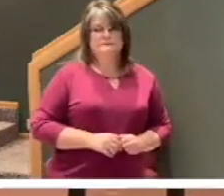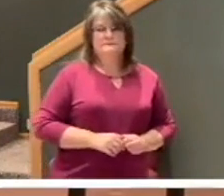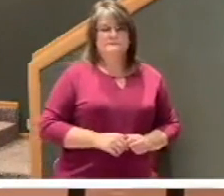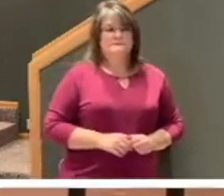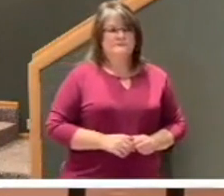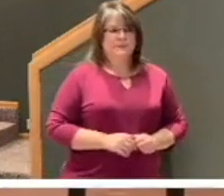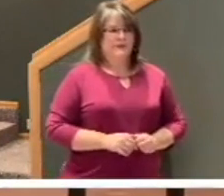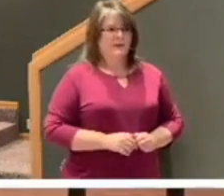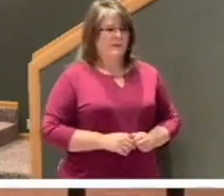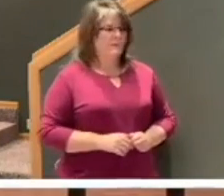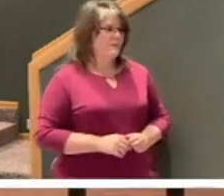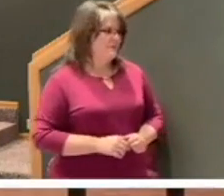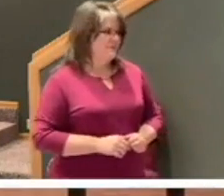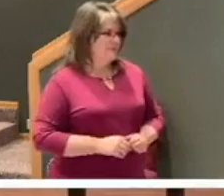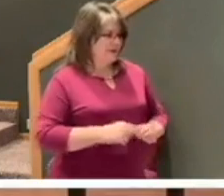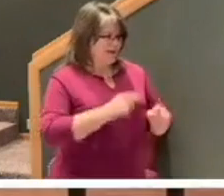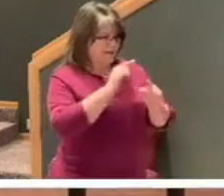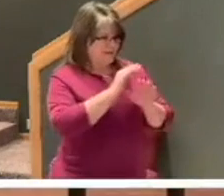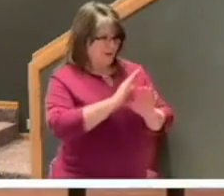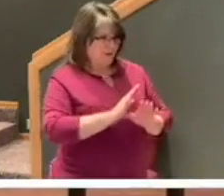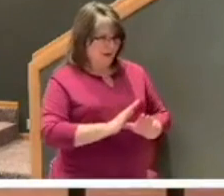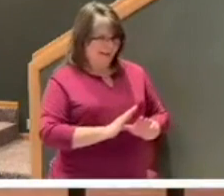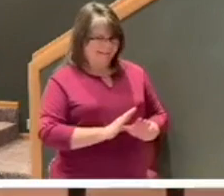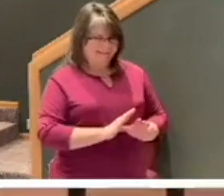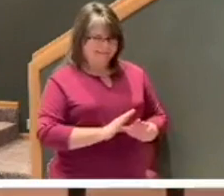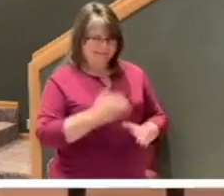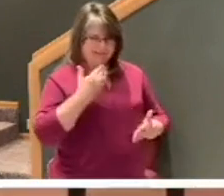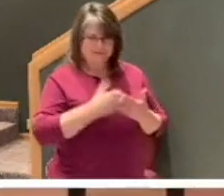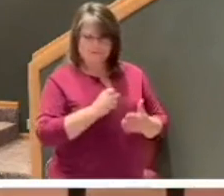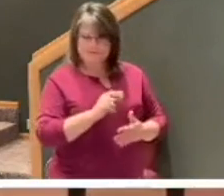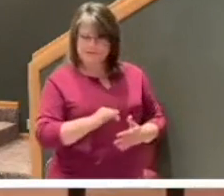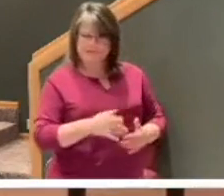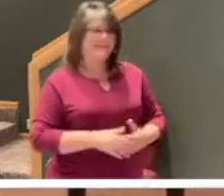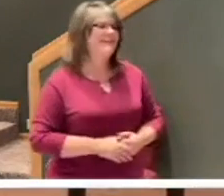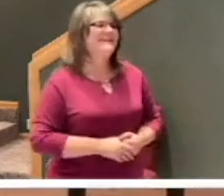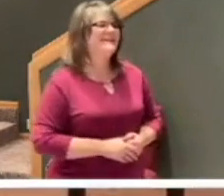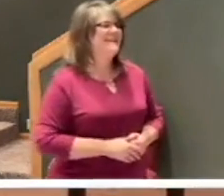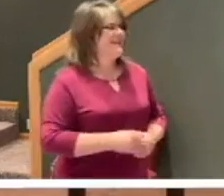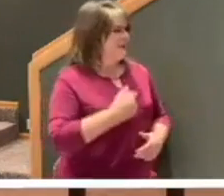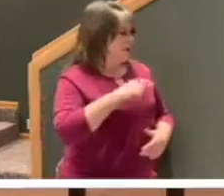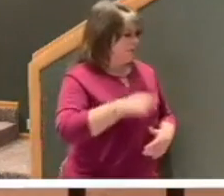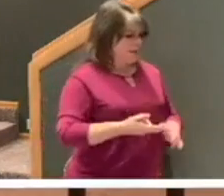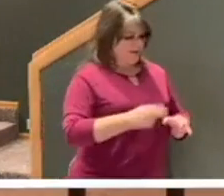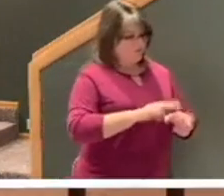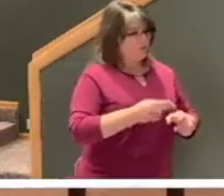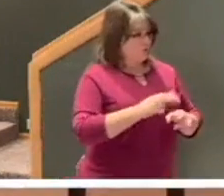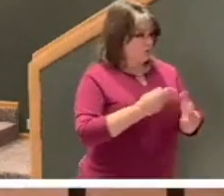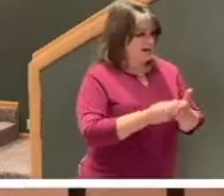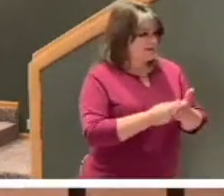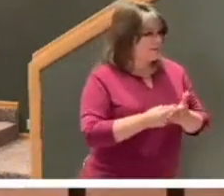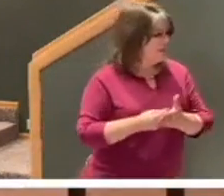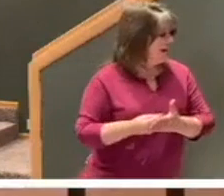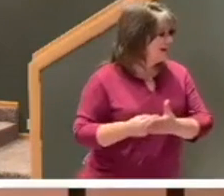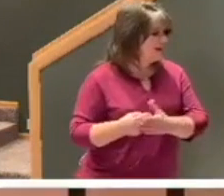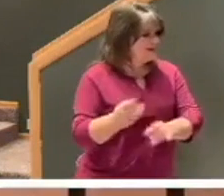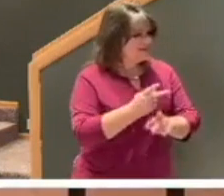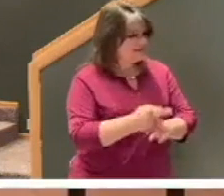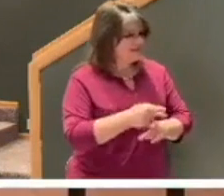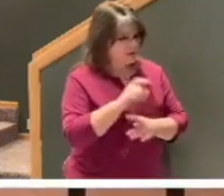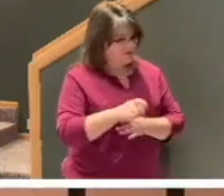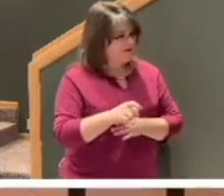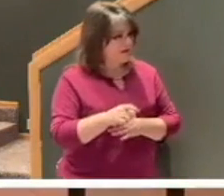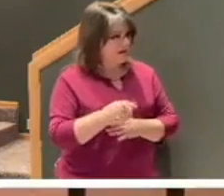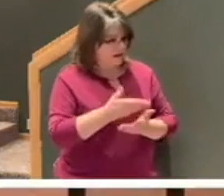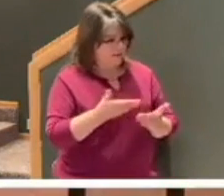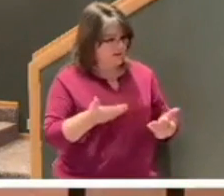That quiet, that tension, that's good stuff right there. You know, we have to raise money to take care of needed updates in our